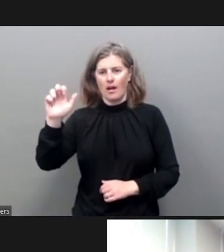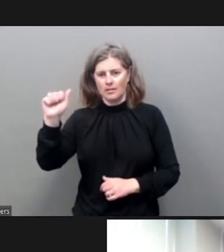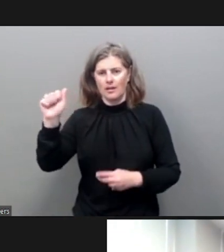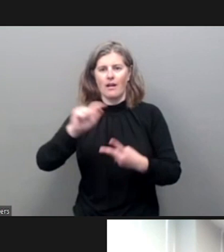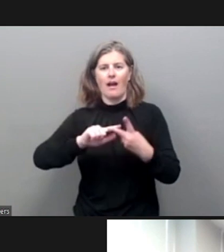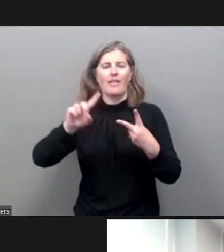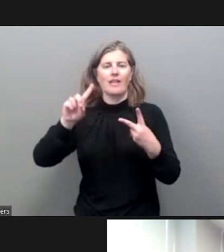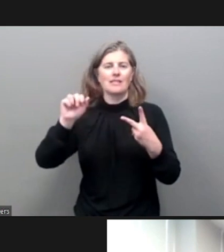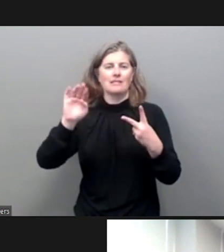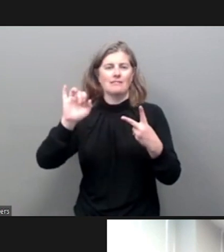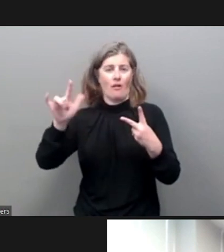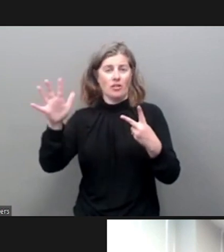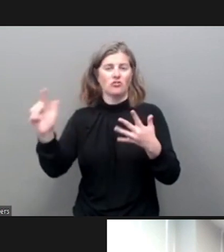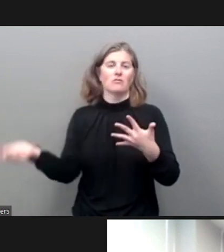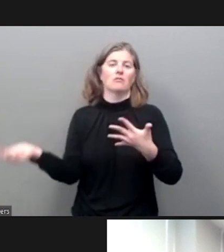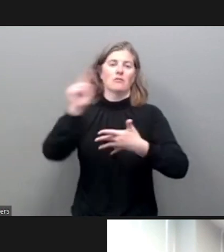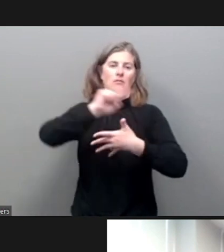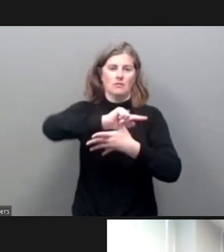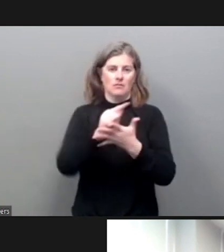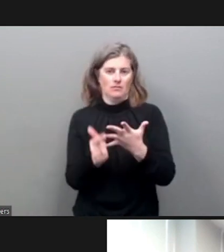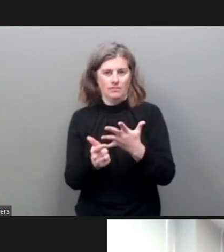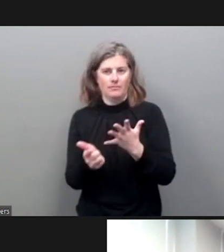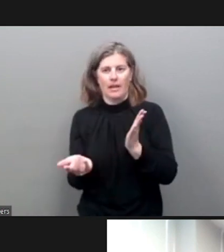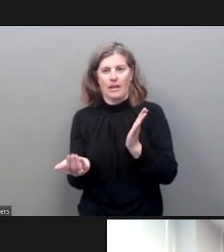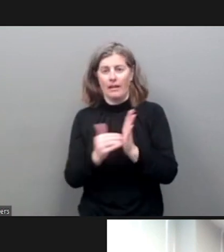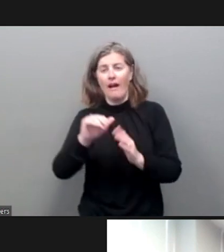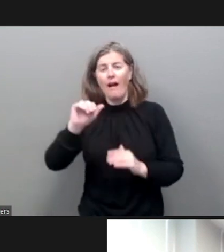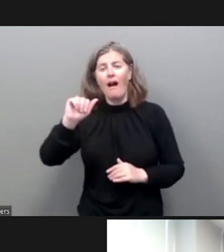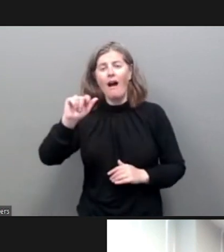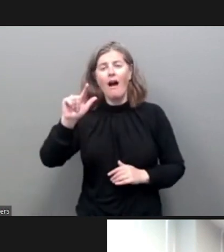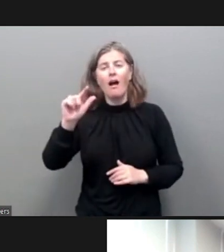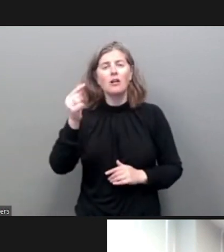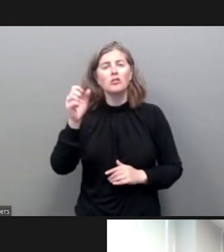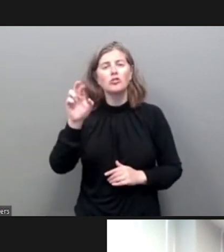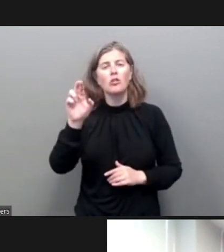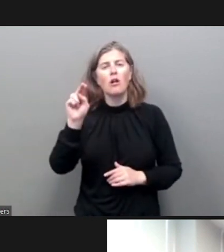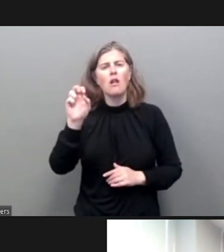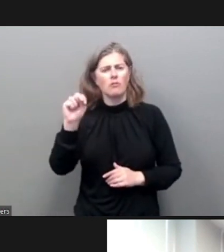round of questions as needed. Algernon, you are unmuted.